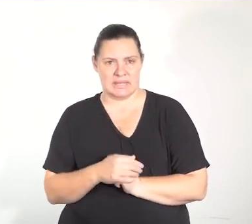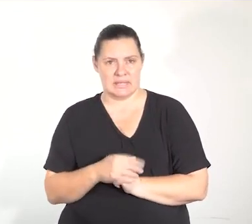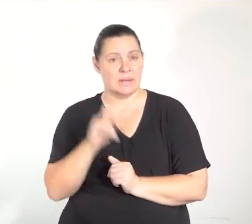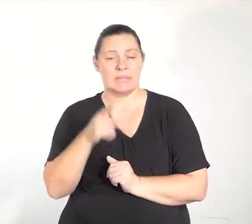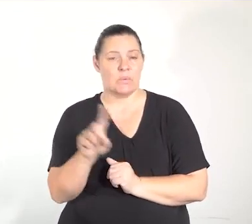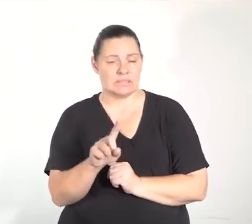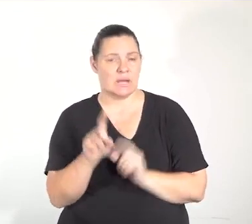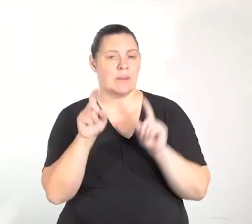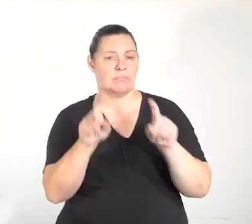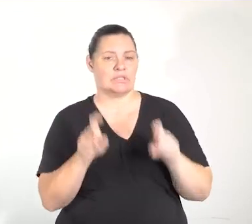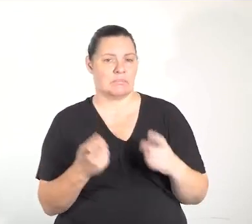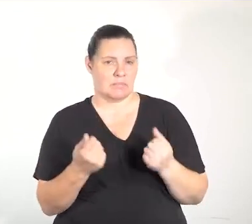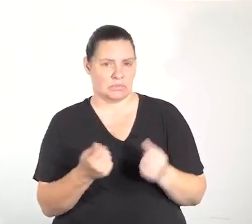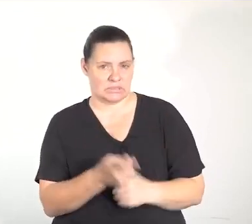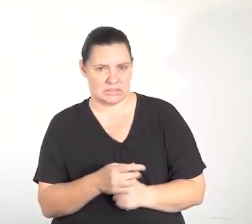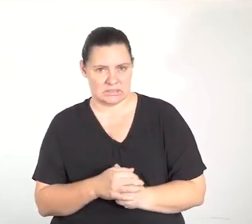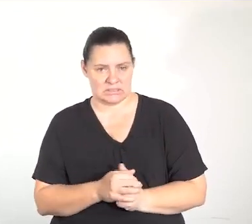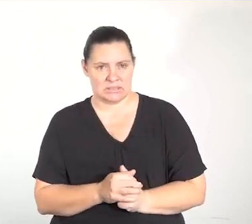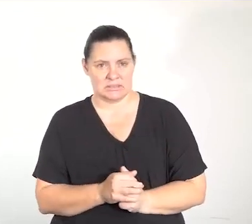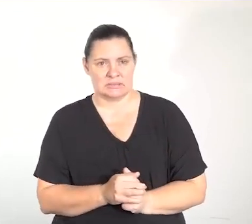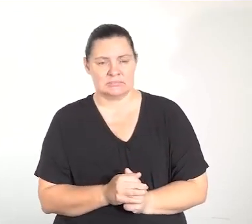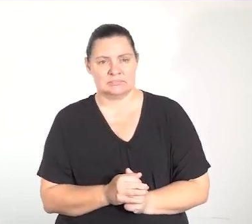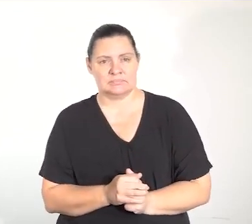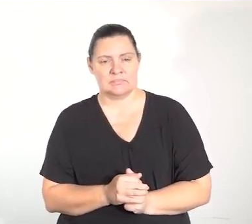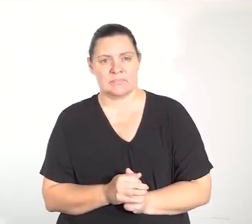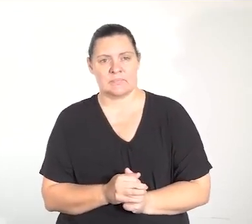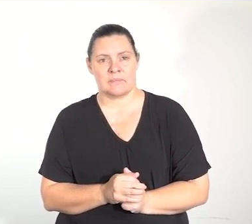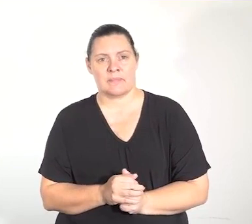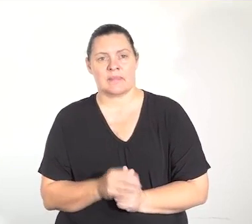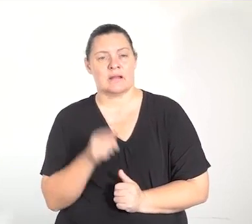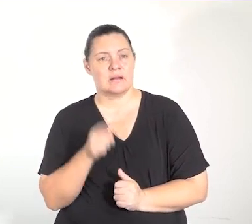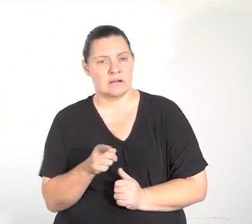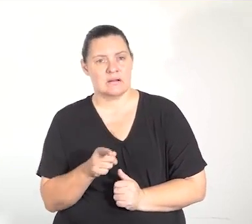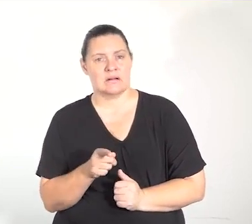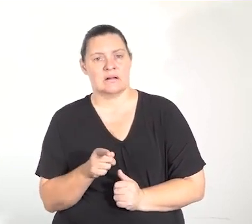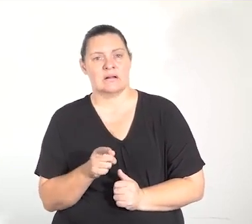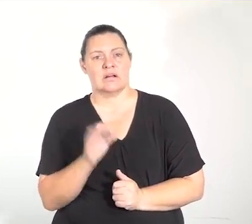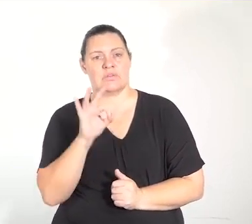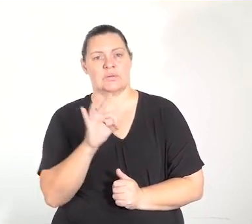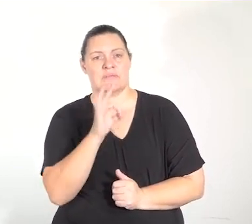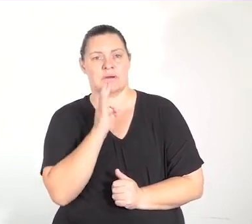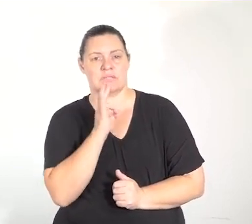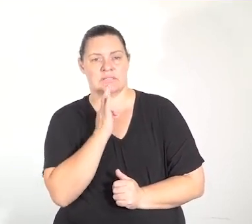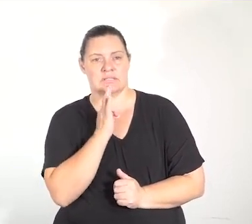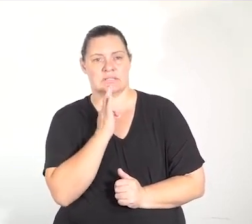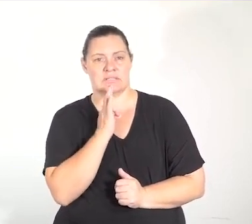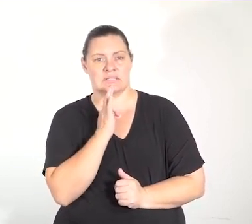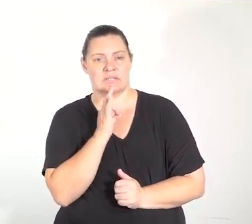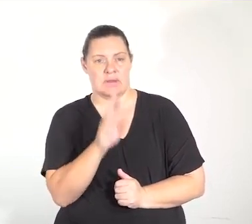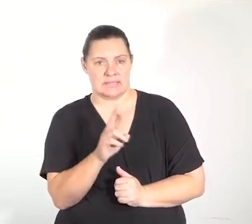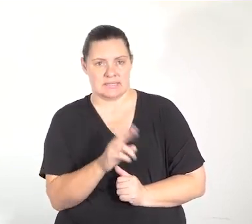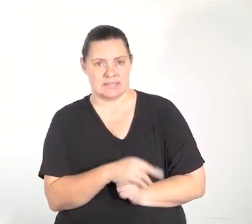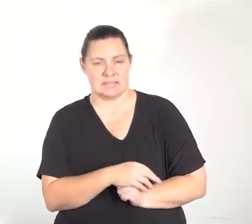Do you remember what P is? That's our initial amount, our principal amount. So that is our 3,000